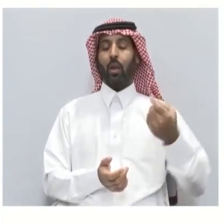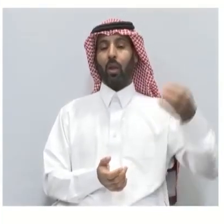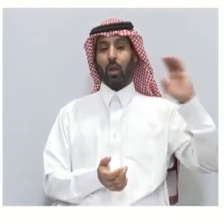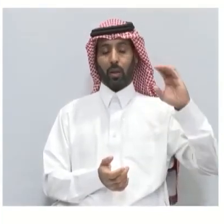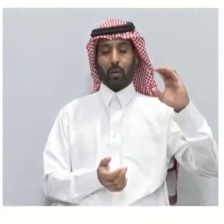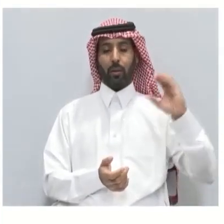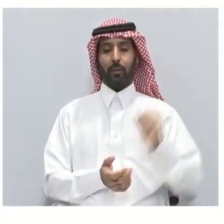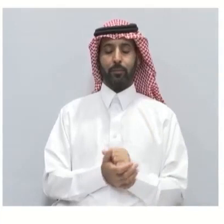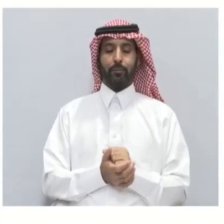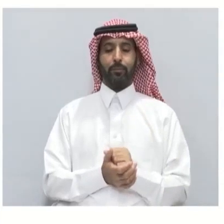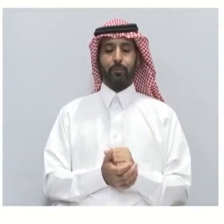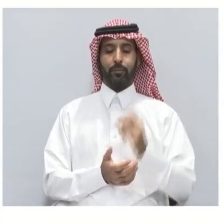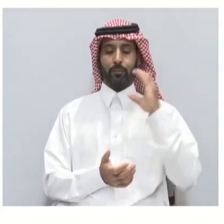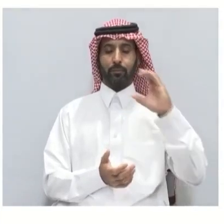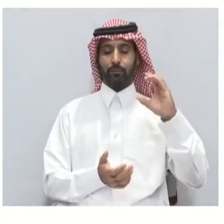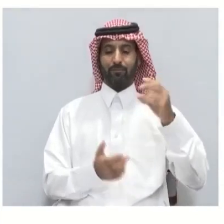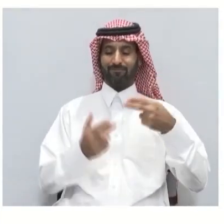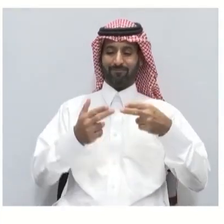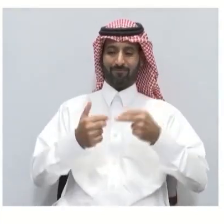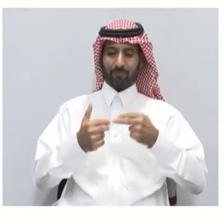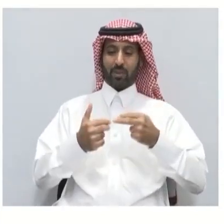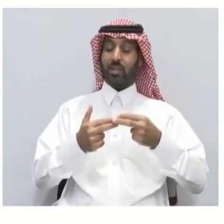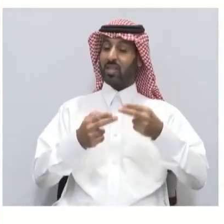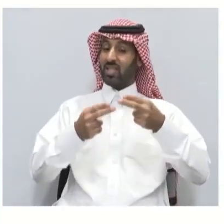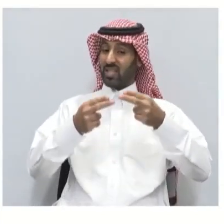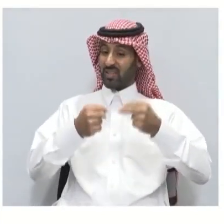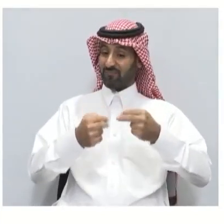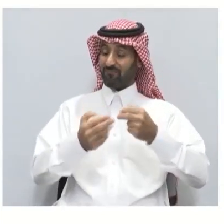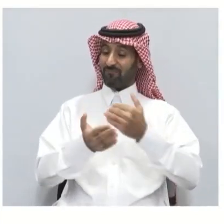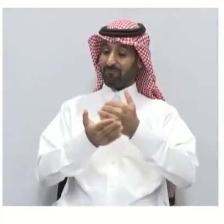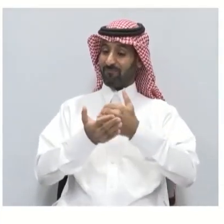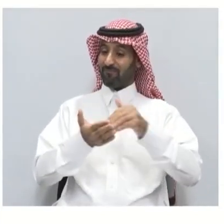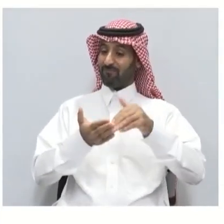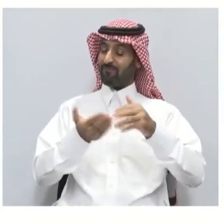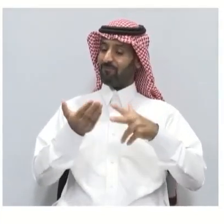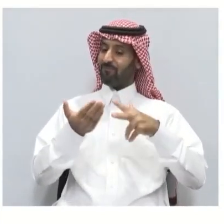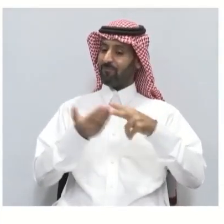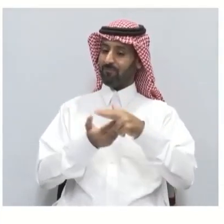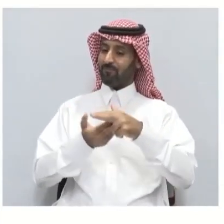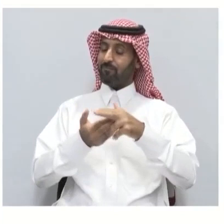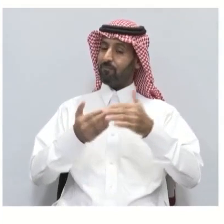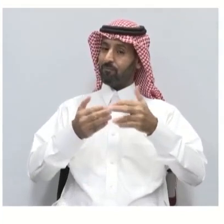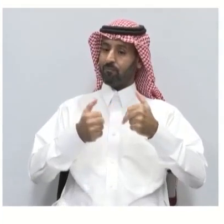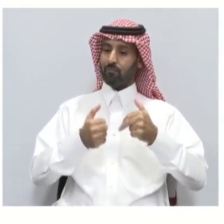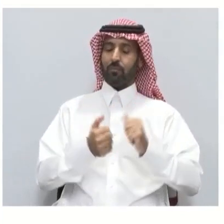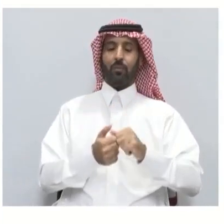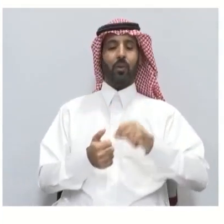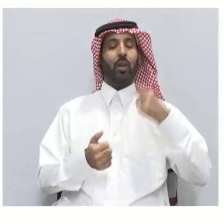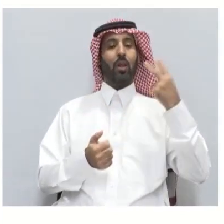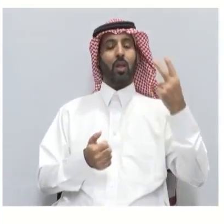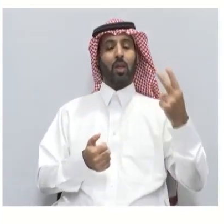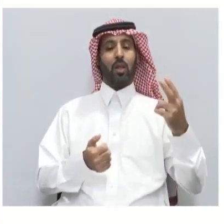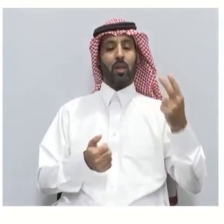Decline is the letter C, to refuse. He wants to use the card, it was declined.